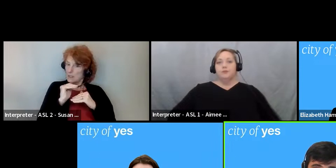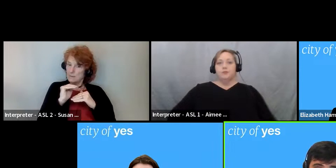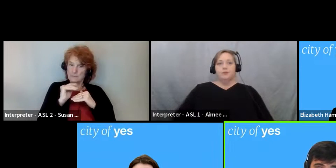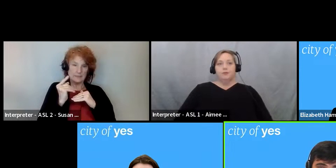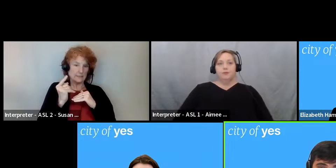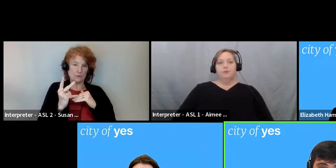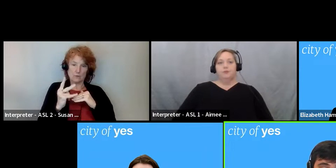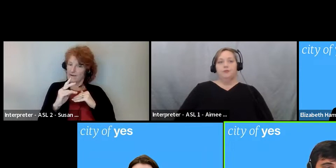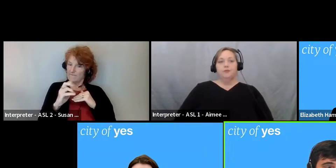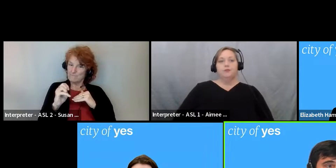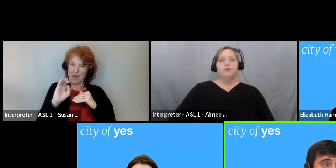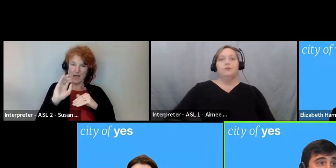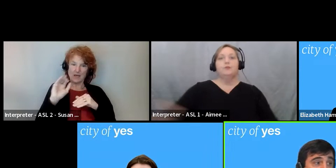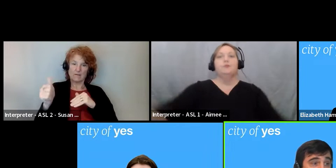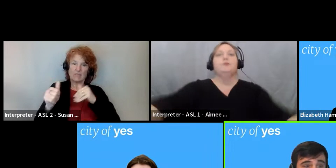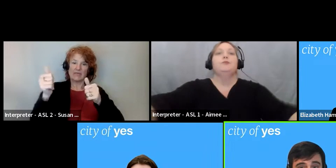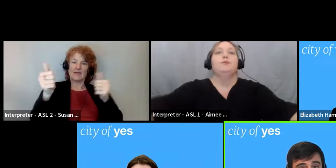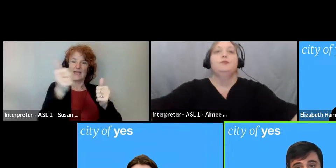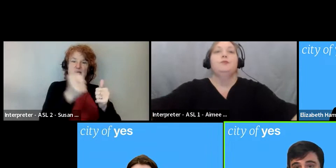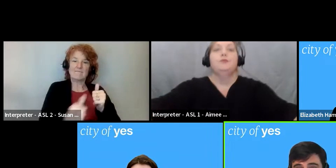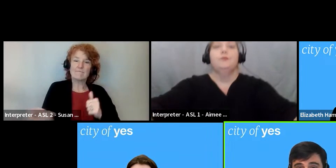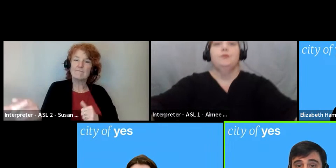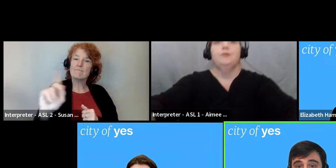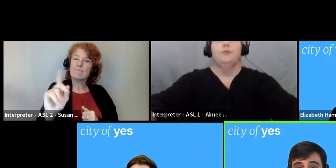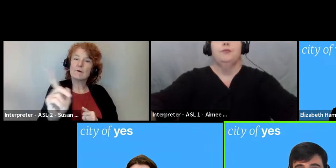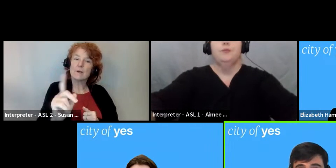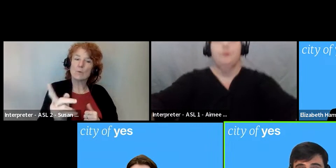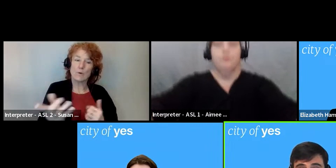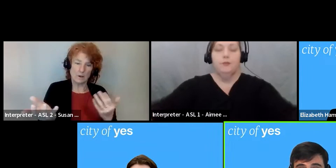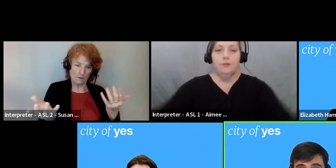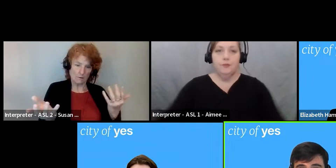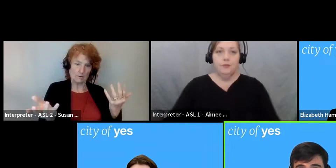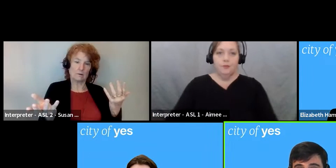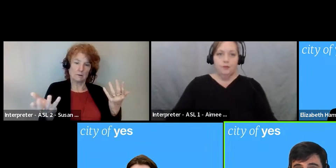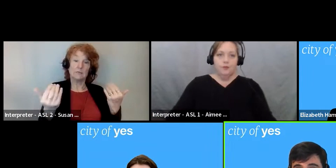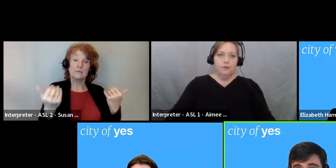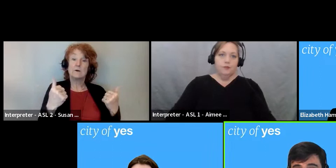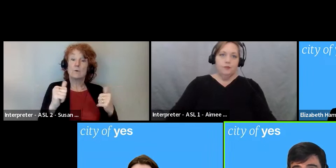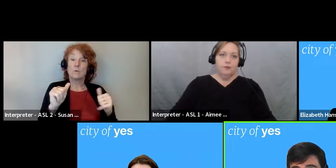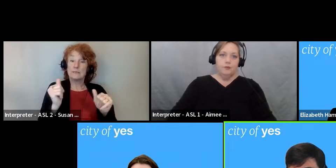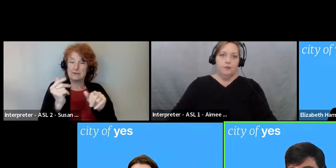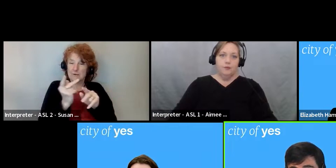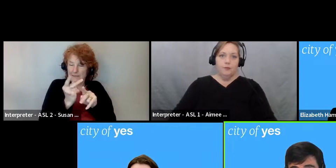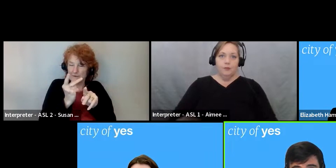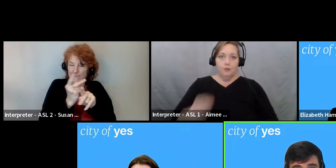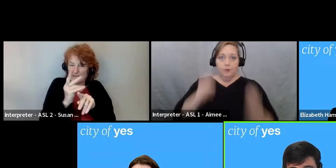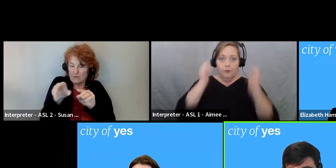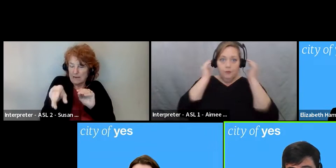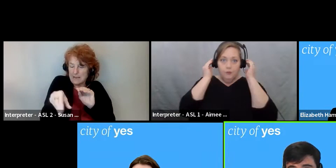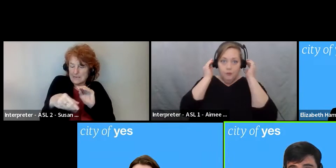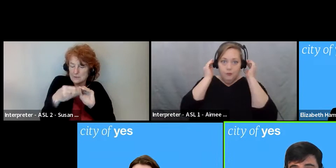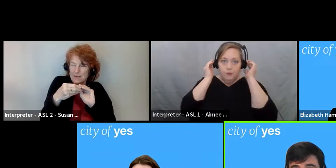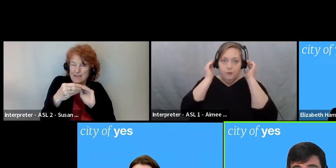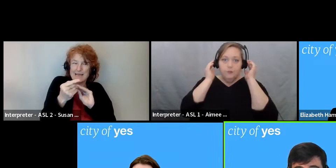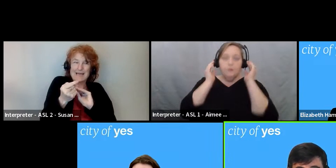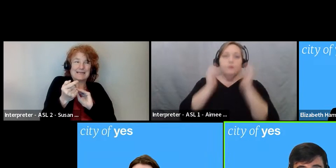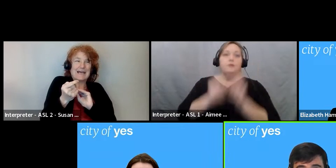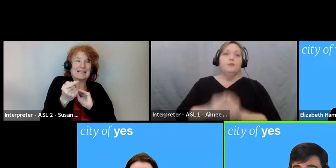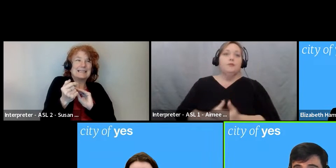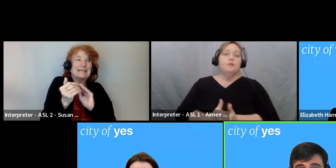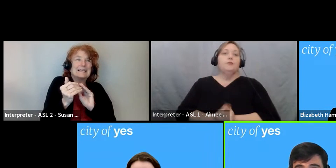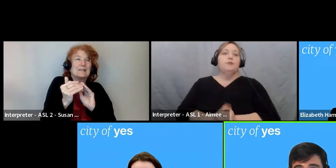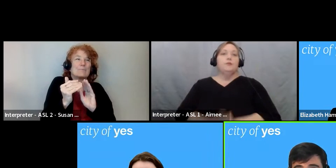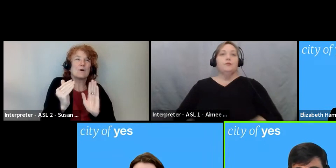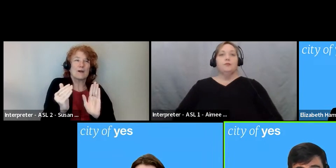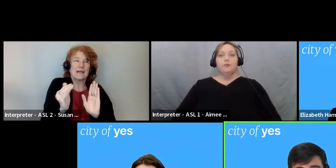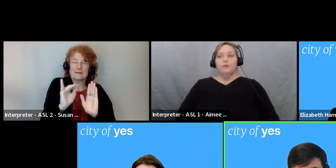lower density districts. And so we think it's, as we try to figure out ways to add a little more housing in neighborhoods like this,